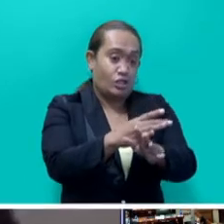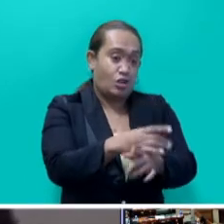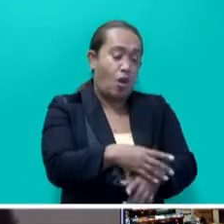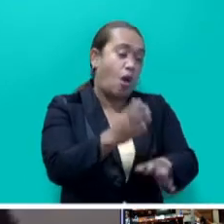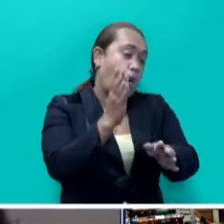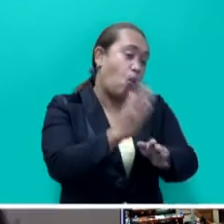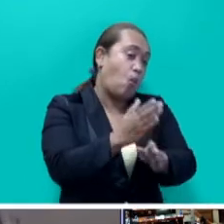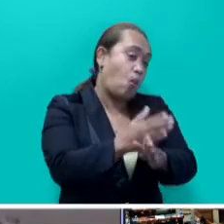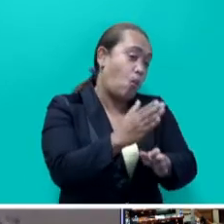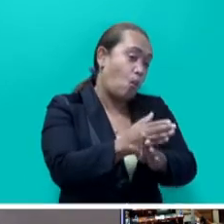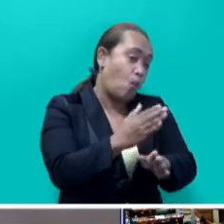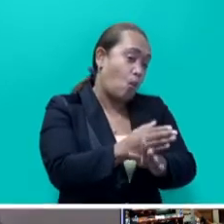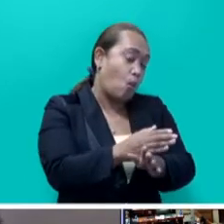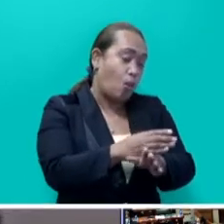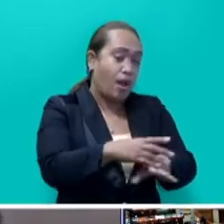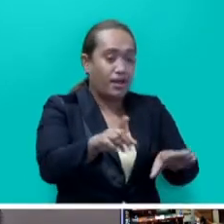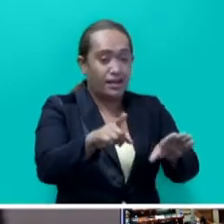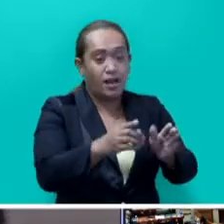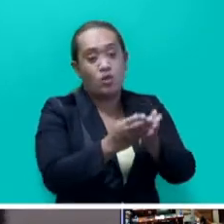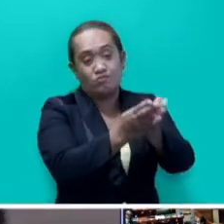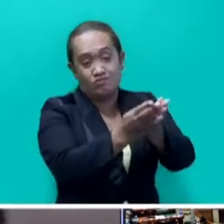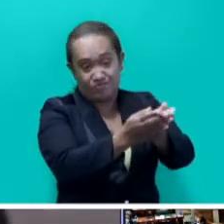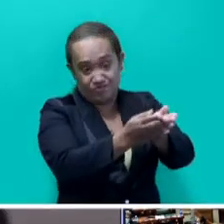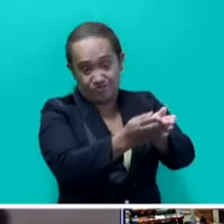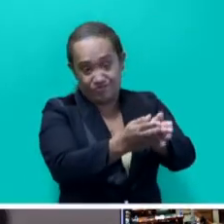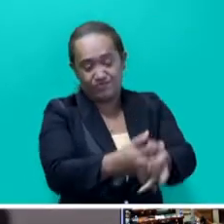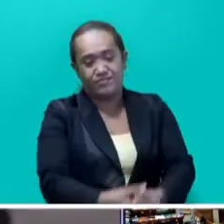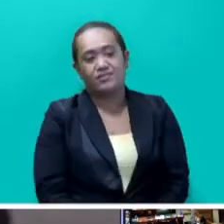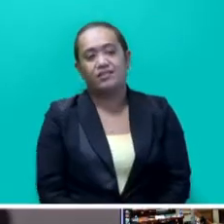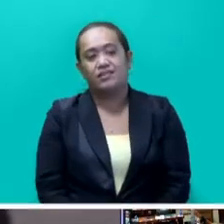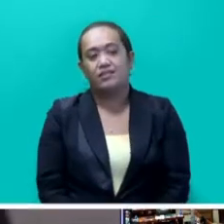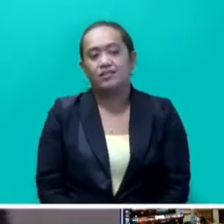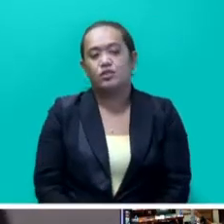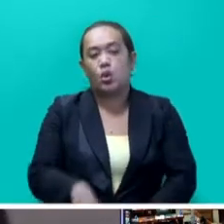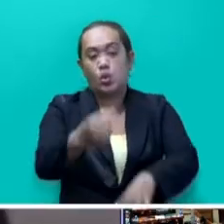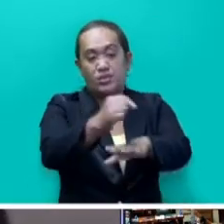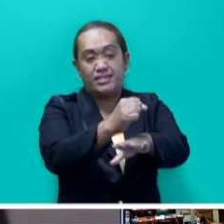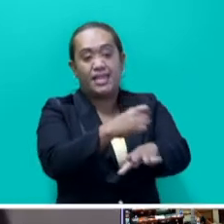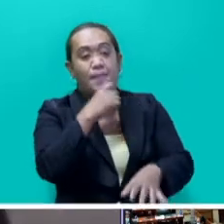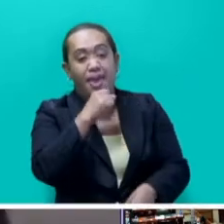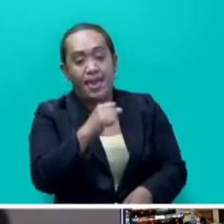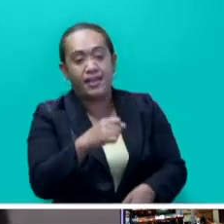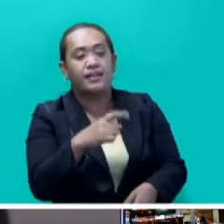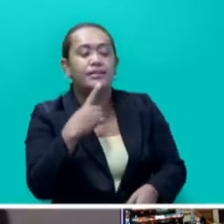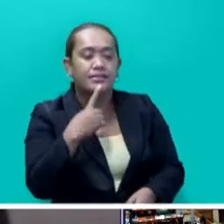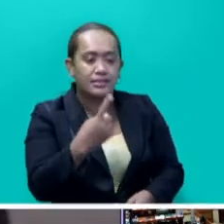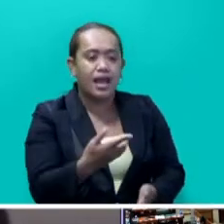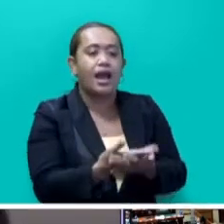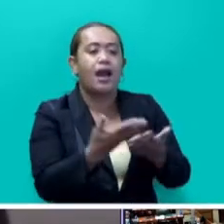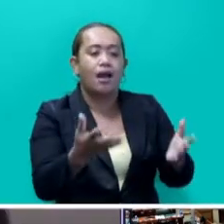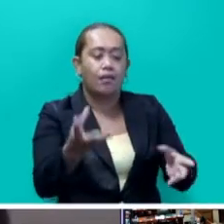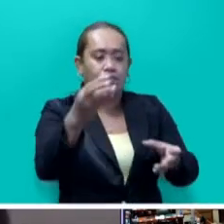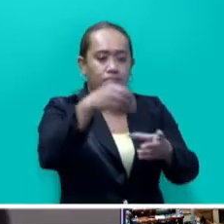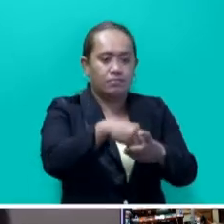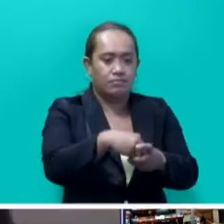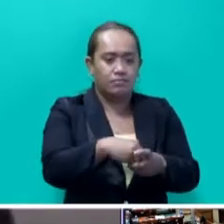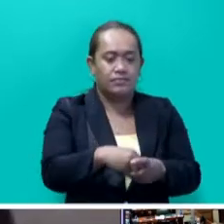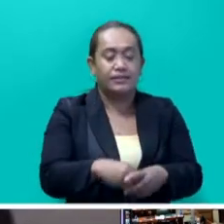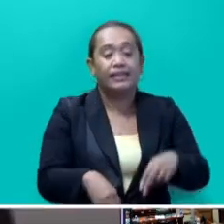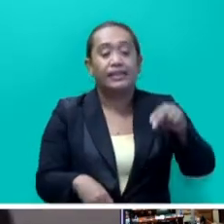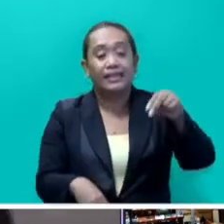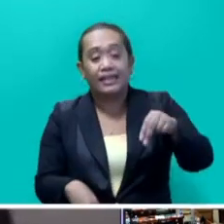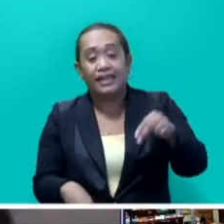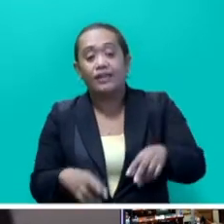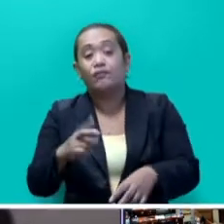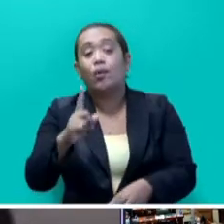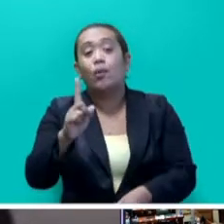be prioritized for COVID-19 vaccination in instances of limited supplies. And this move emphasizes the